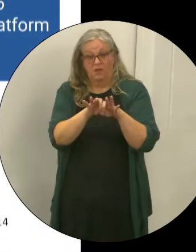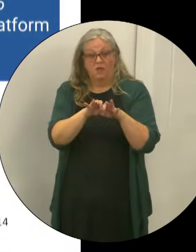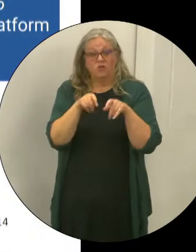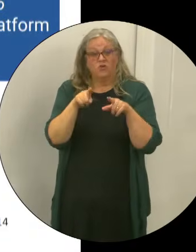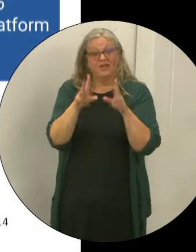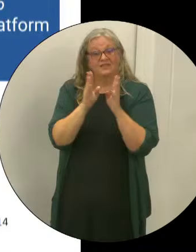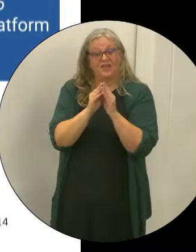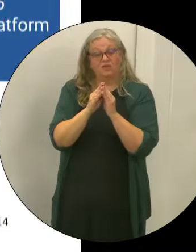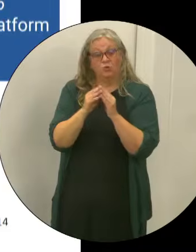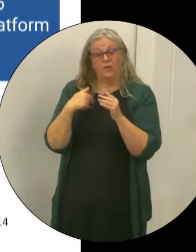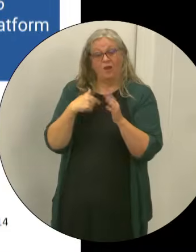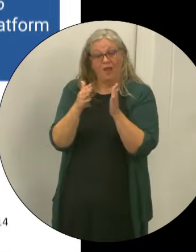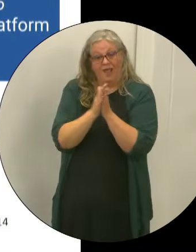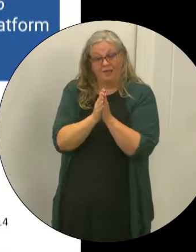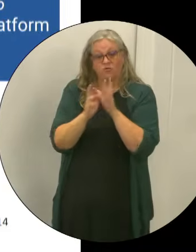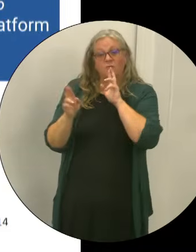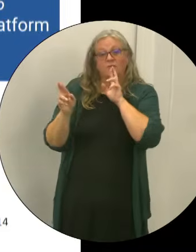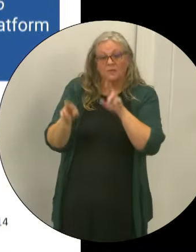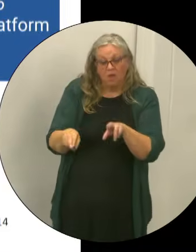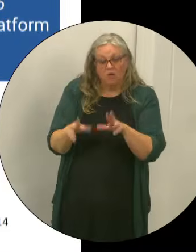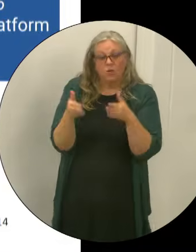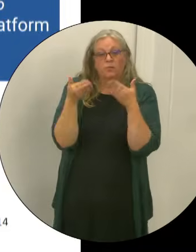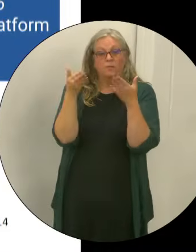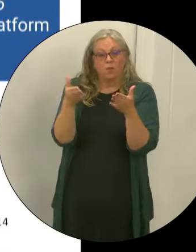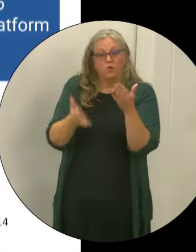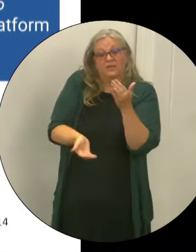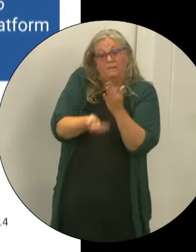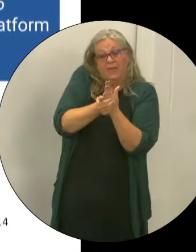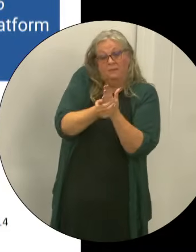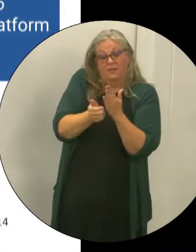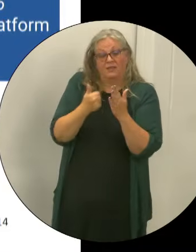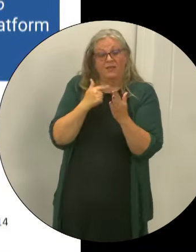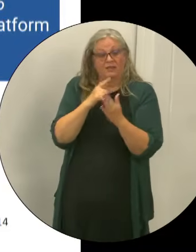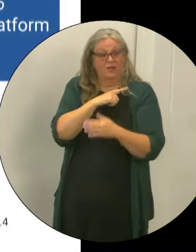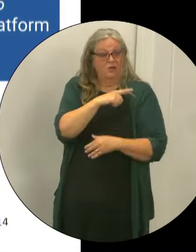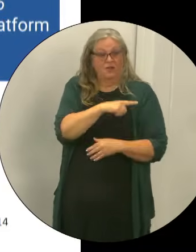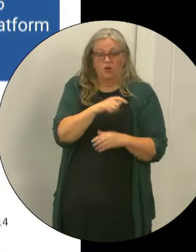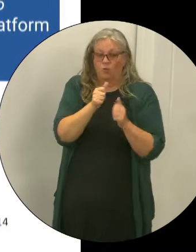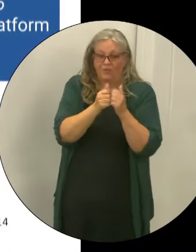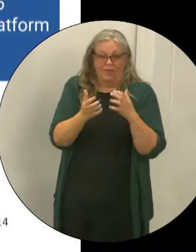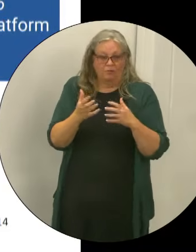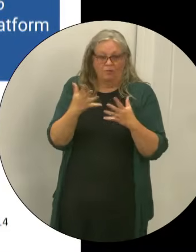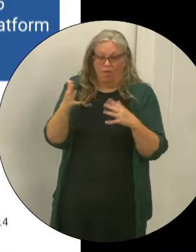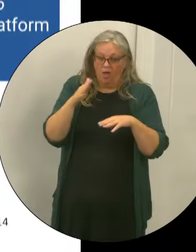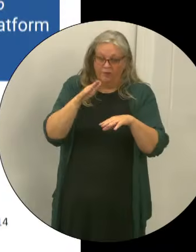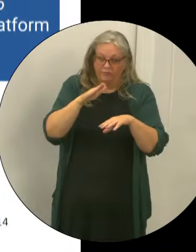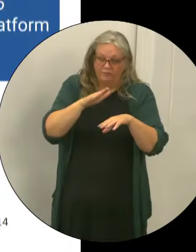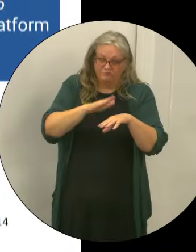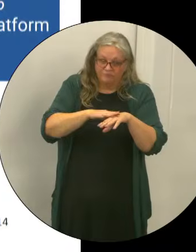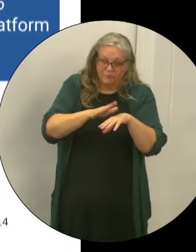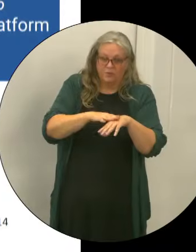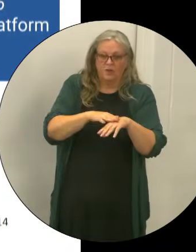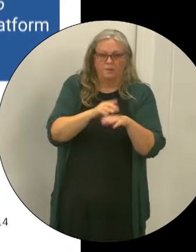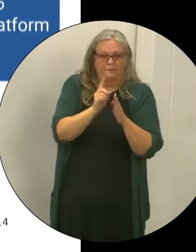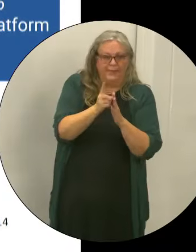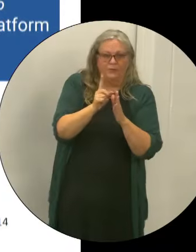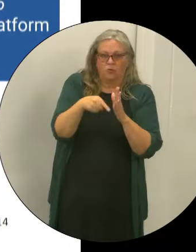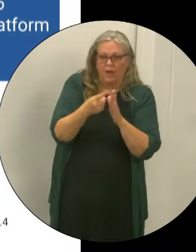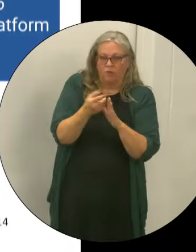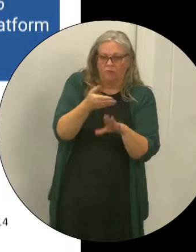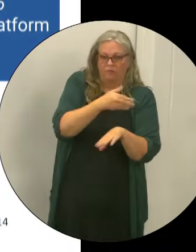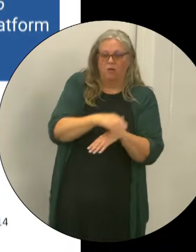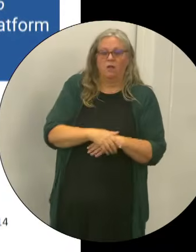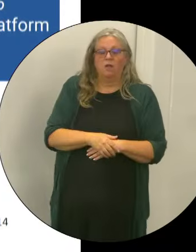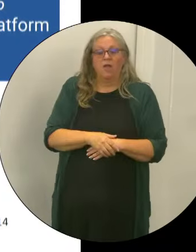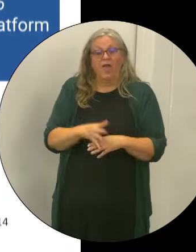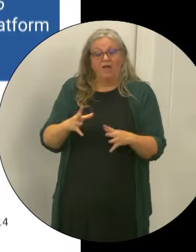asked to respond to proposed amendments and emerging legislation with very little notice, sometimes minutes or hours. Having an